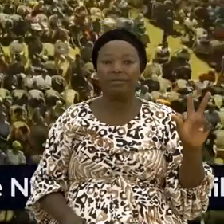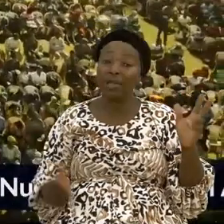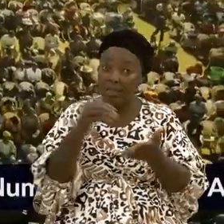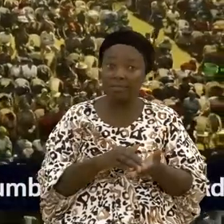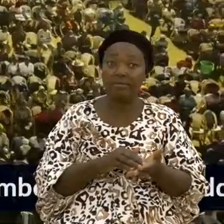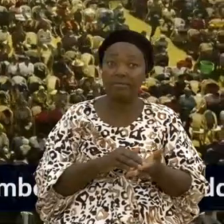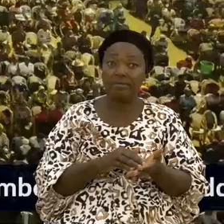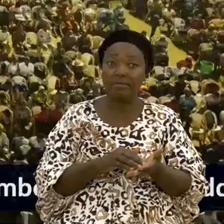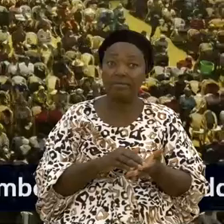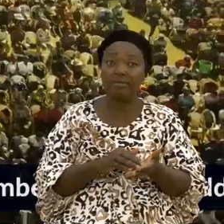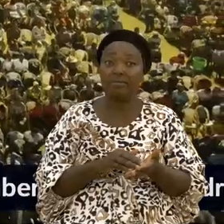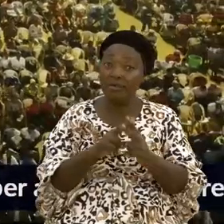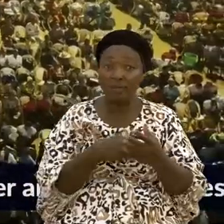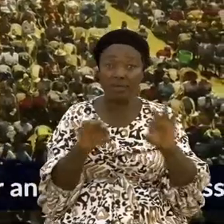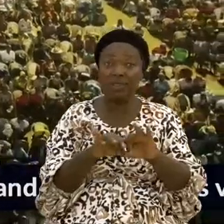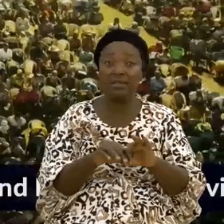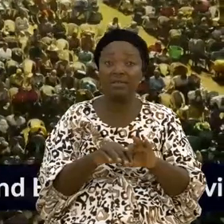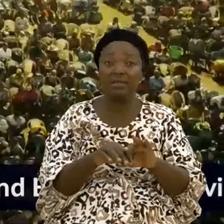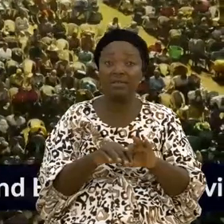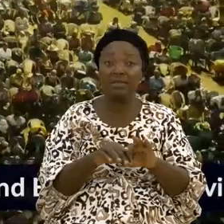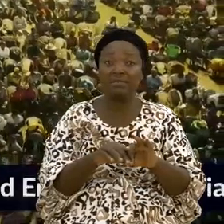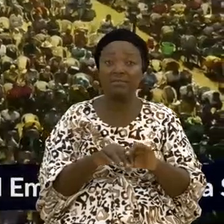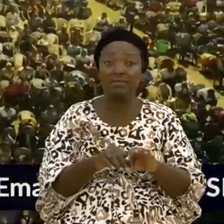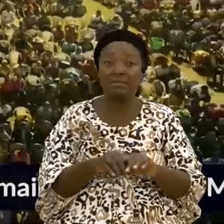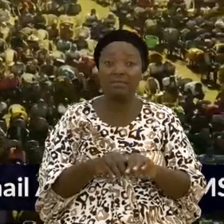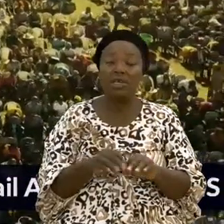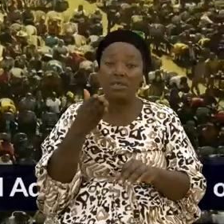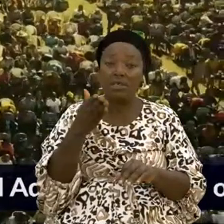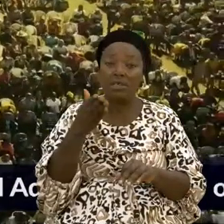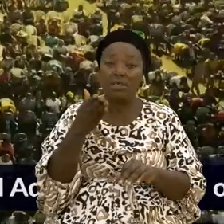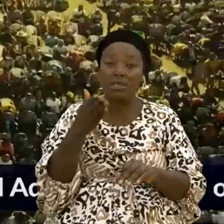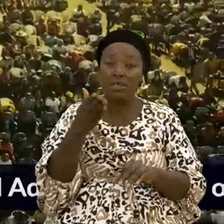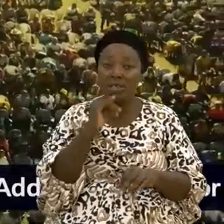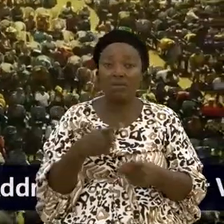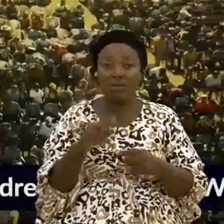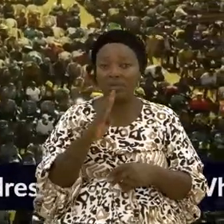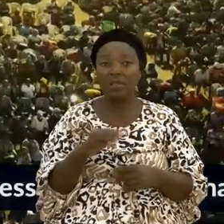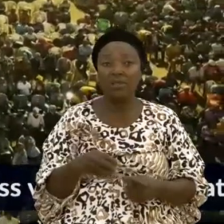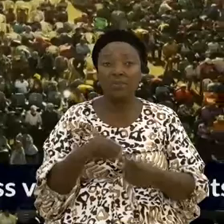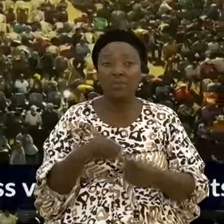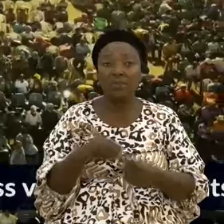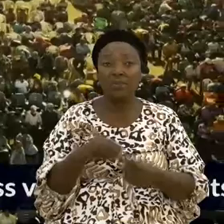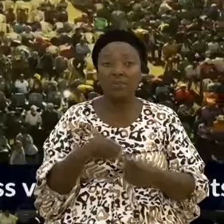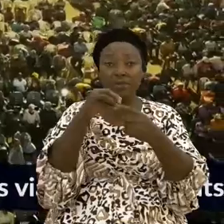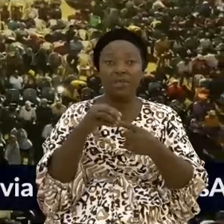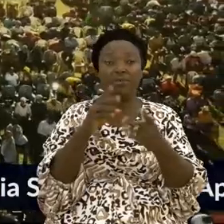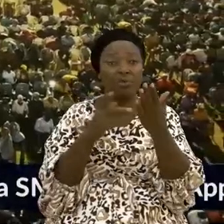Again, very important. There is going to be very special convert rally,